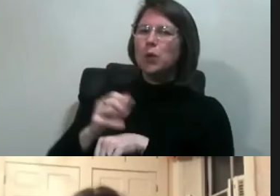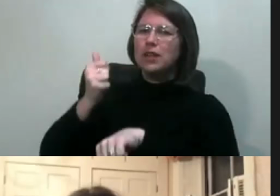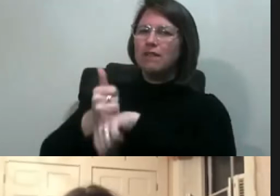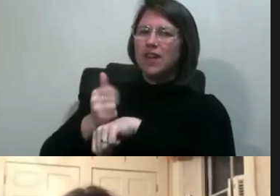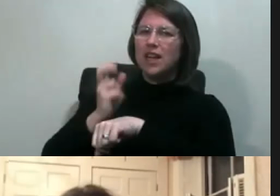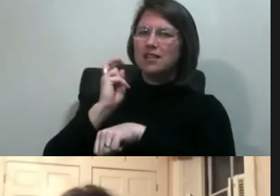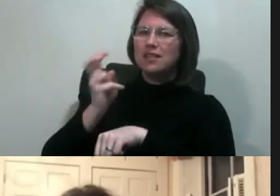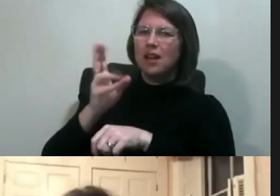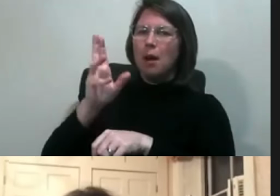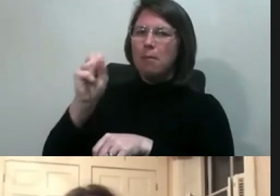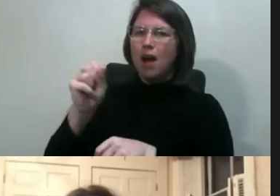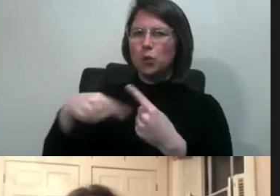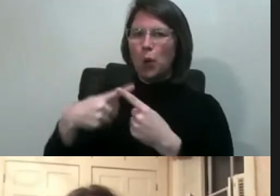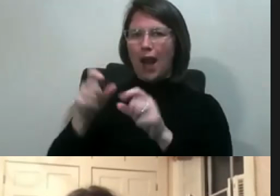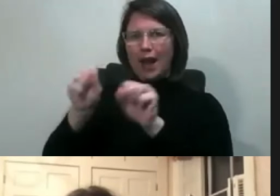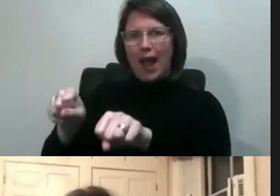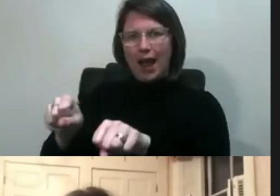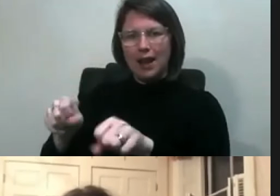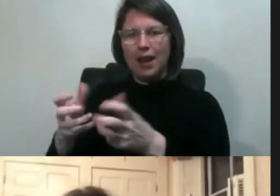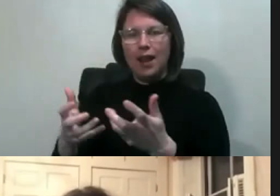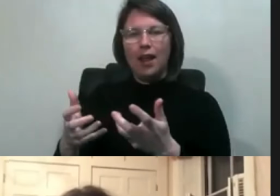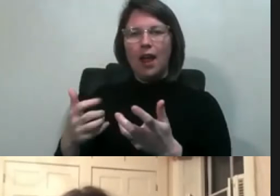I can't. But for example,